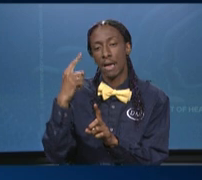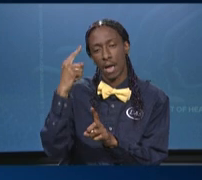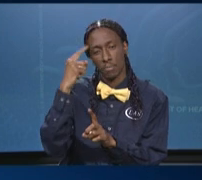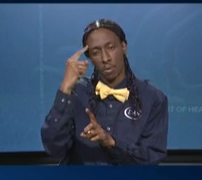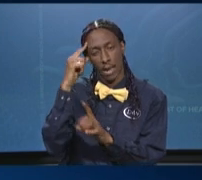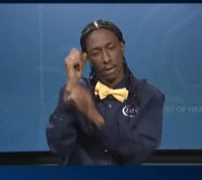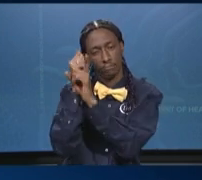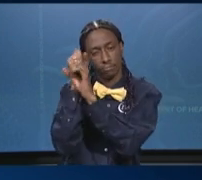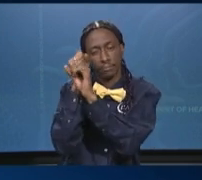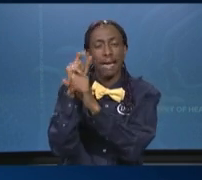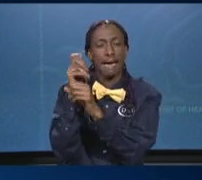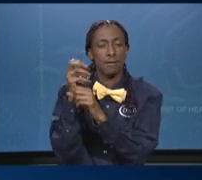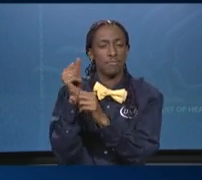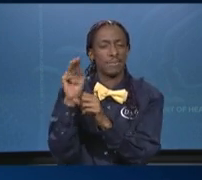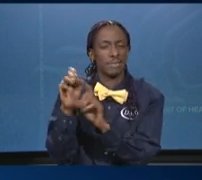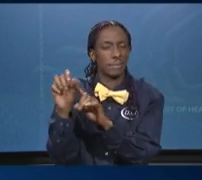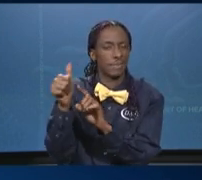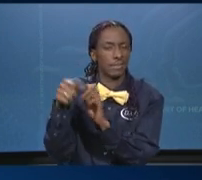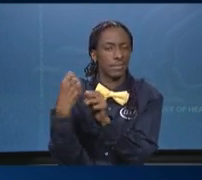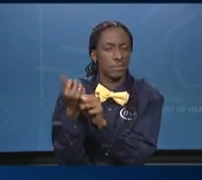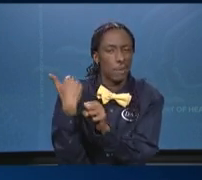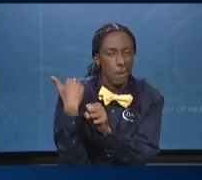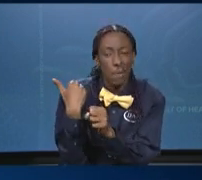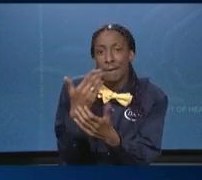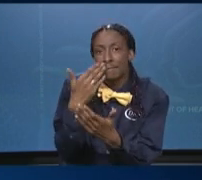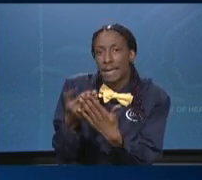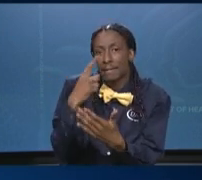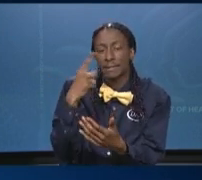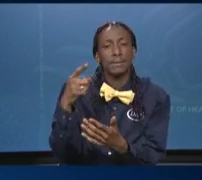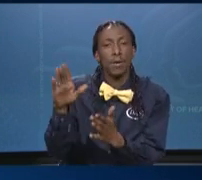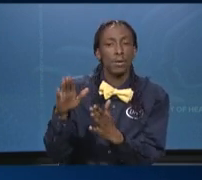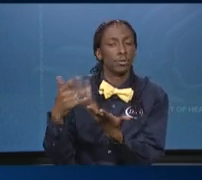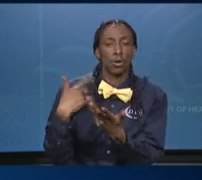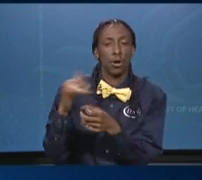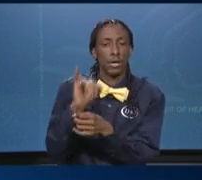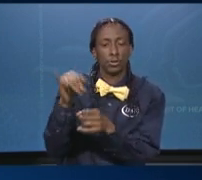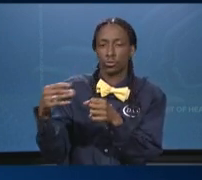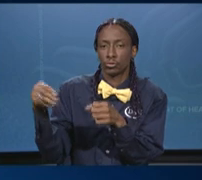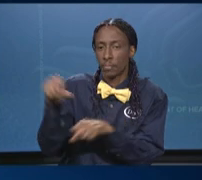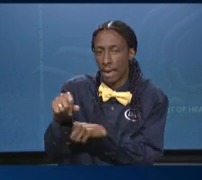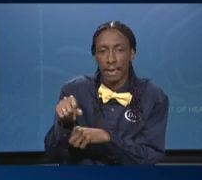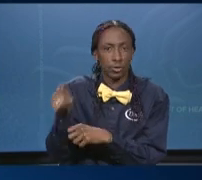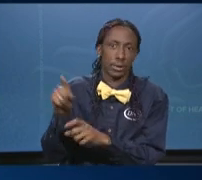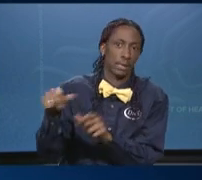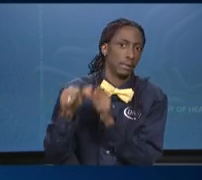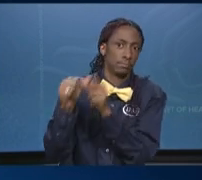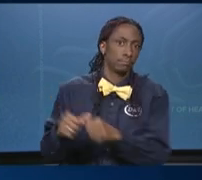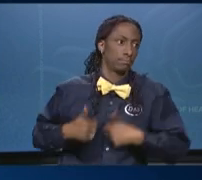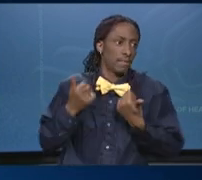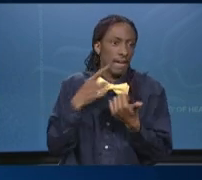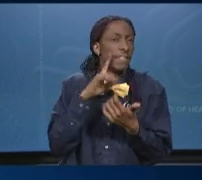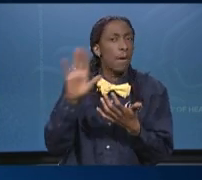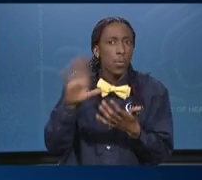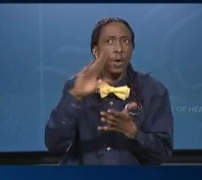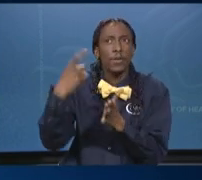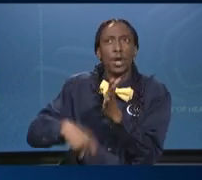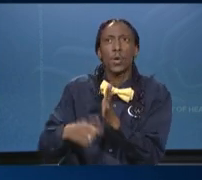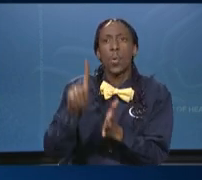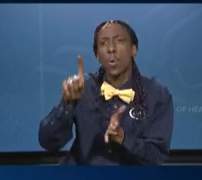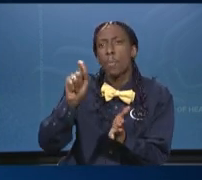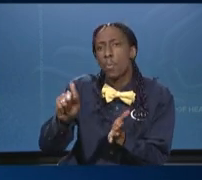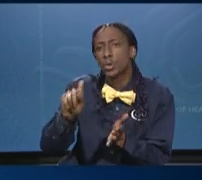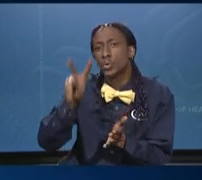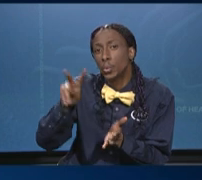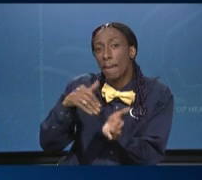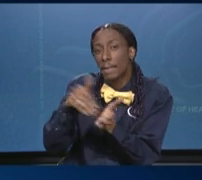ago. Thanks to the Affordable Care Act, her insurance covered the brain surgeries she needed to survive. It would have cost her $1.2